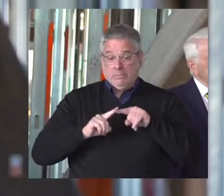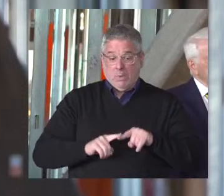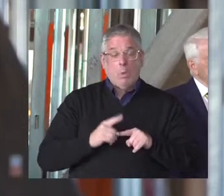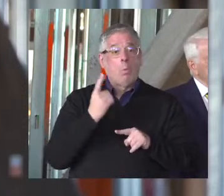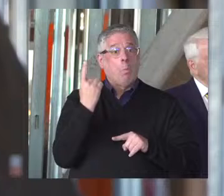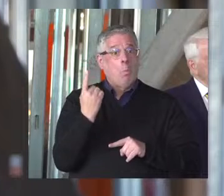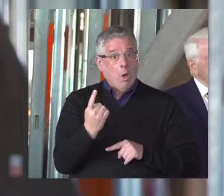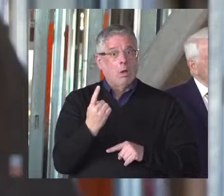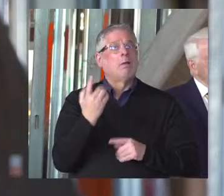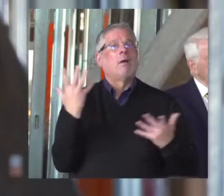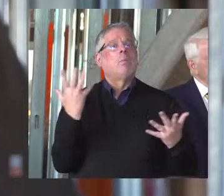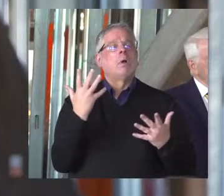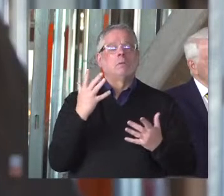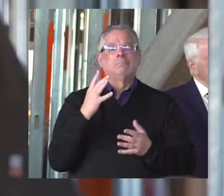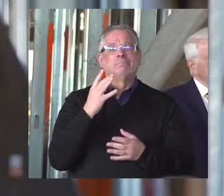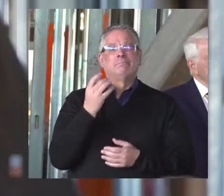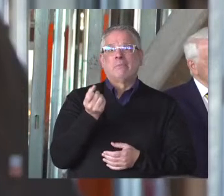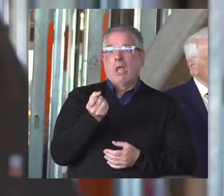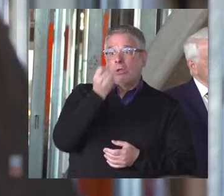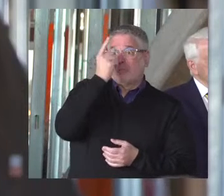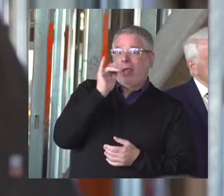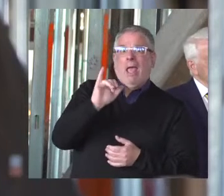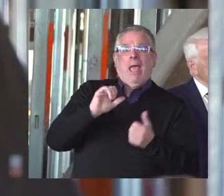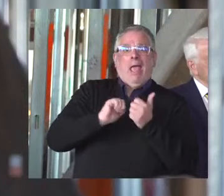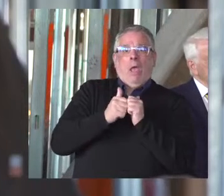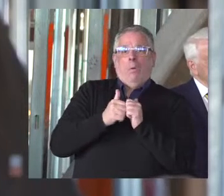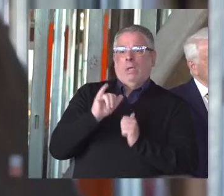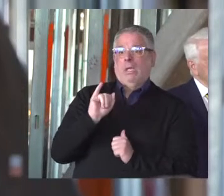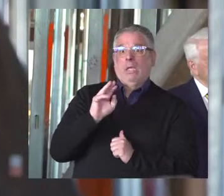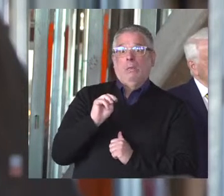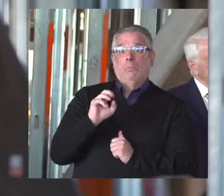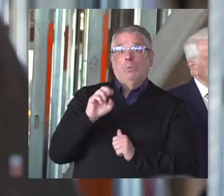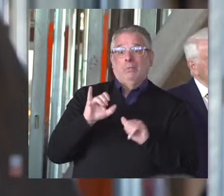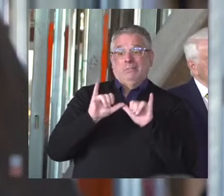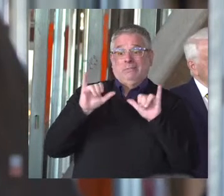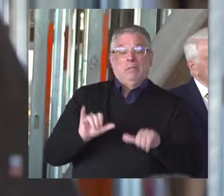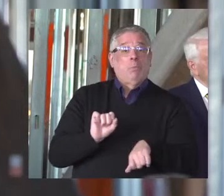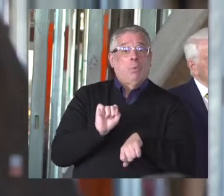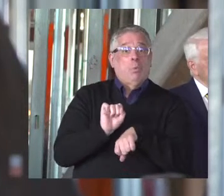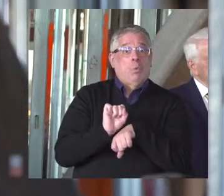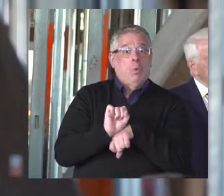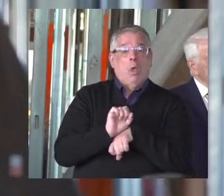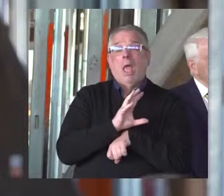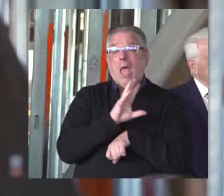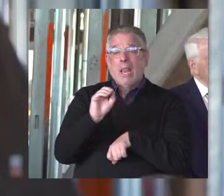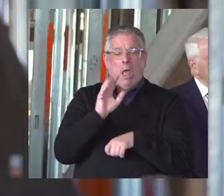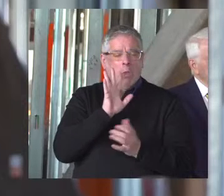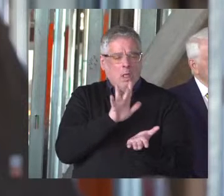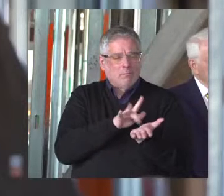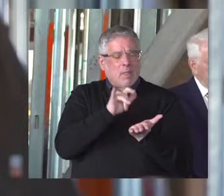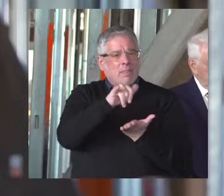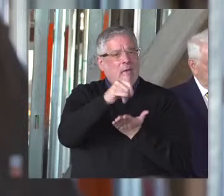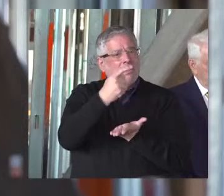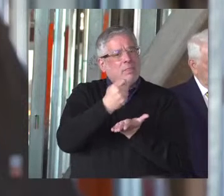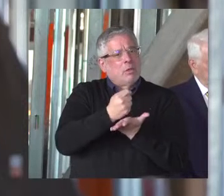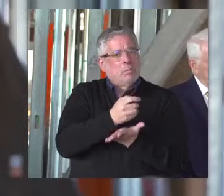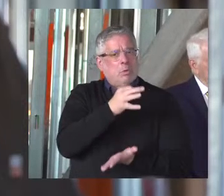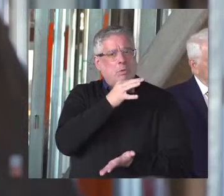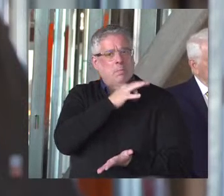fundamental understanding of the immune system and its components and how to exploit them for therapeutic